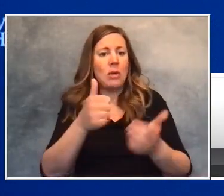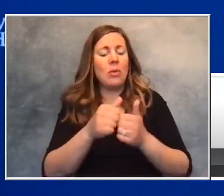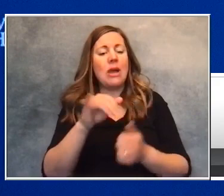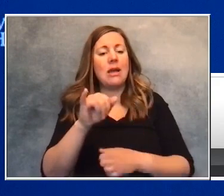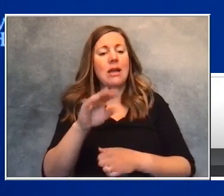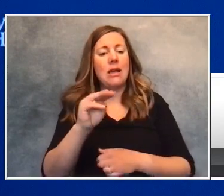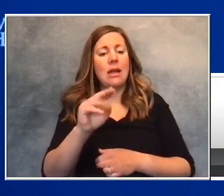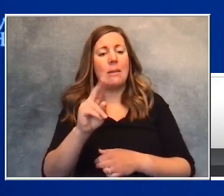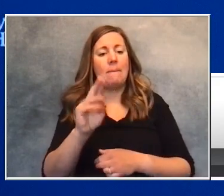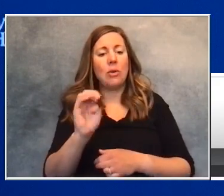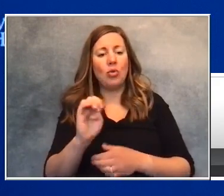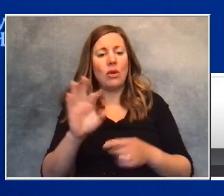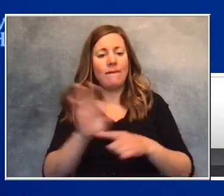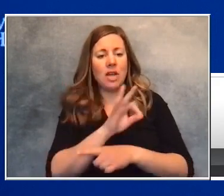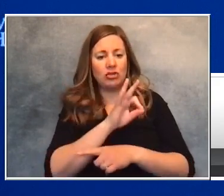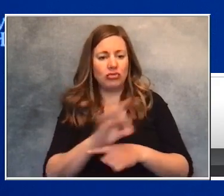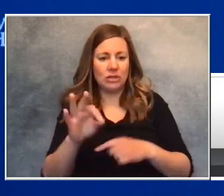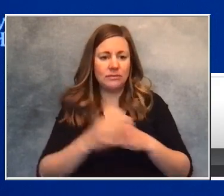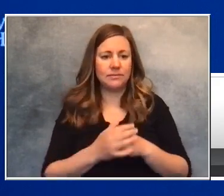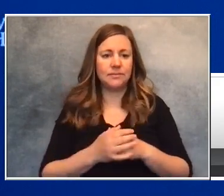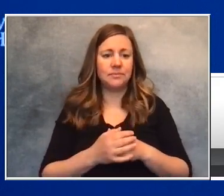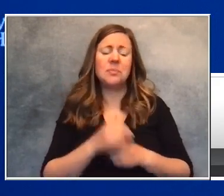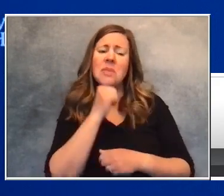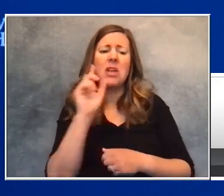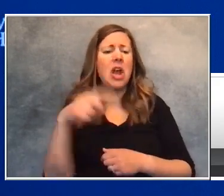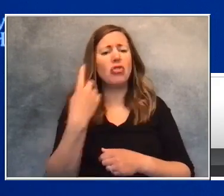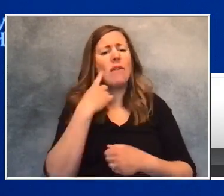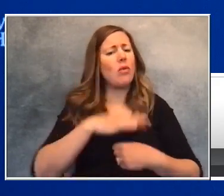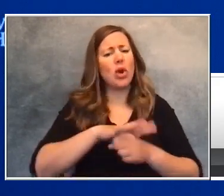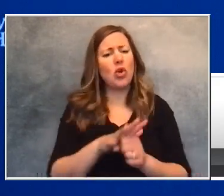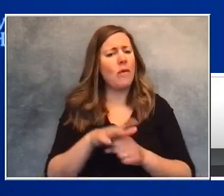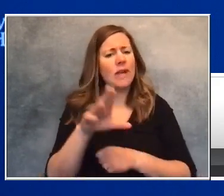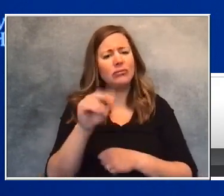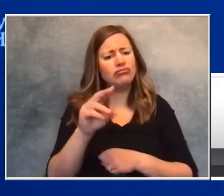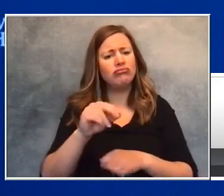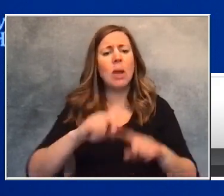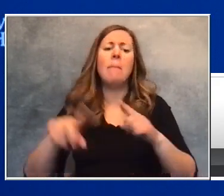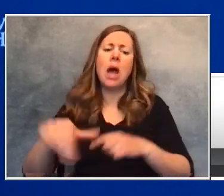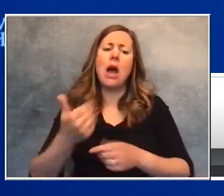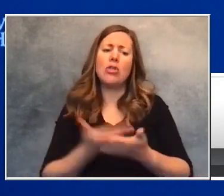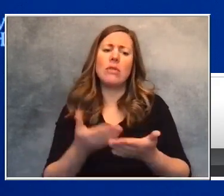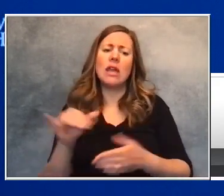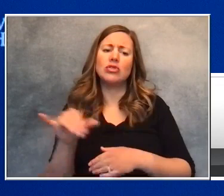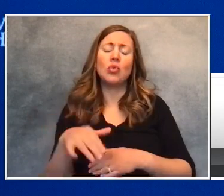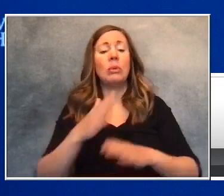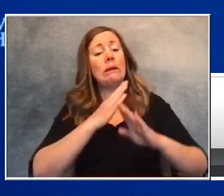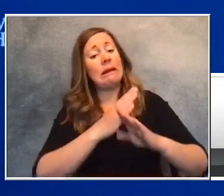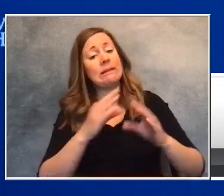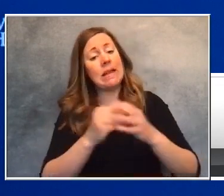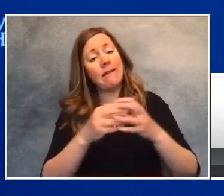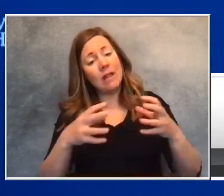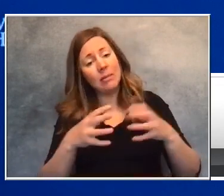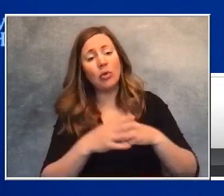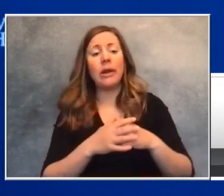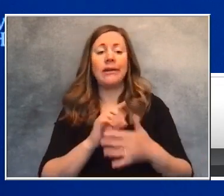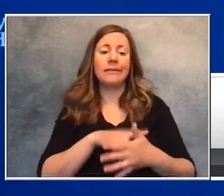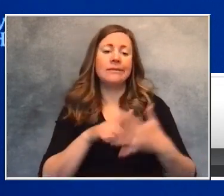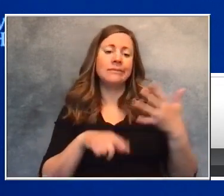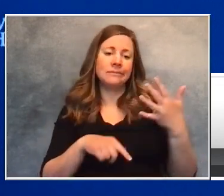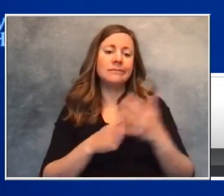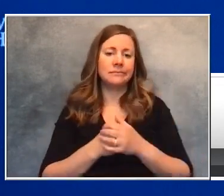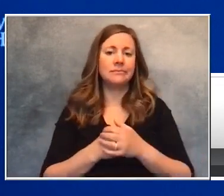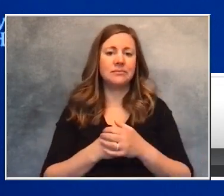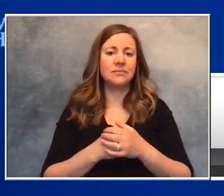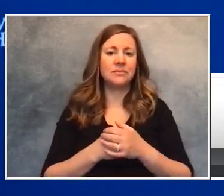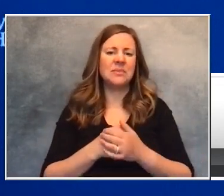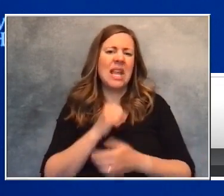moving forward, probably not just for SARS-CoV-2, but for other things, just as you said, anti-inflammatory effects. One good step, but I wouldn't